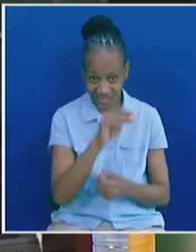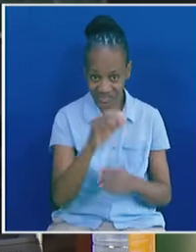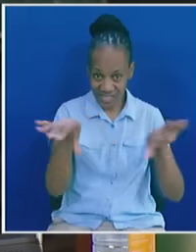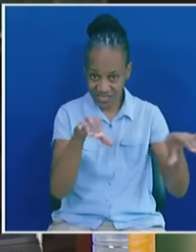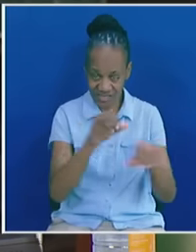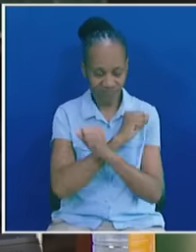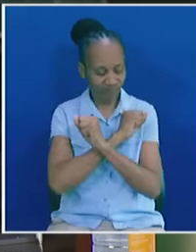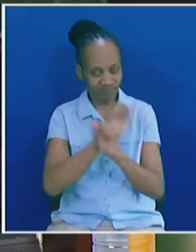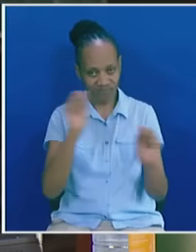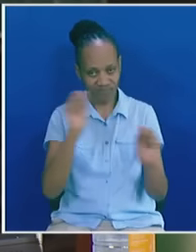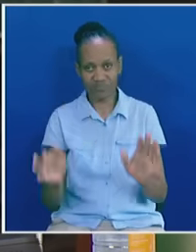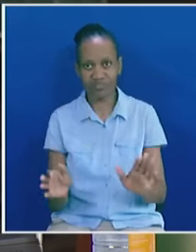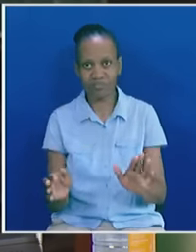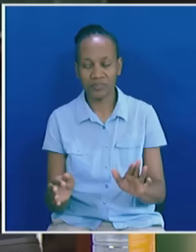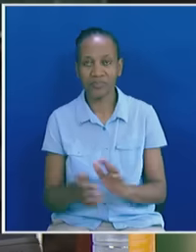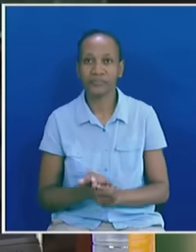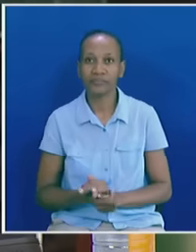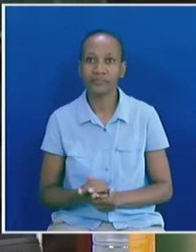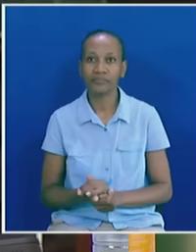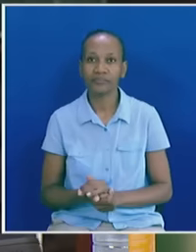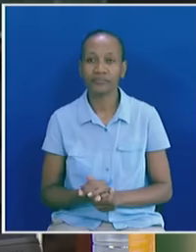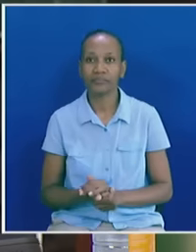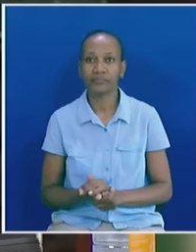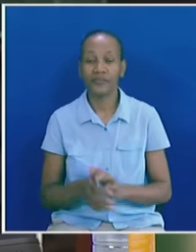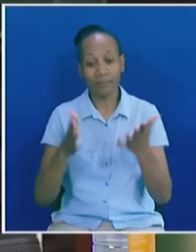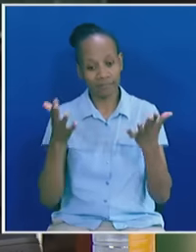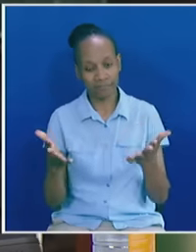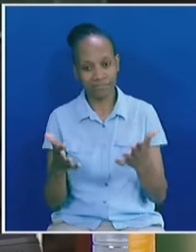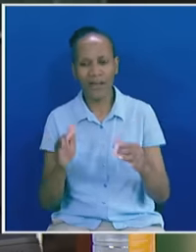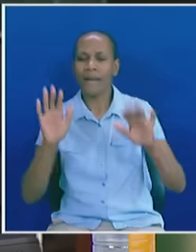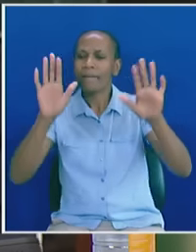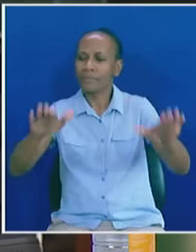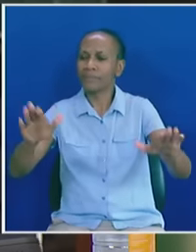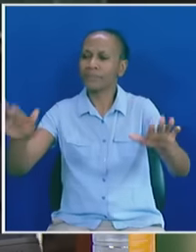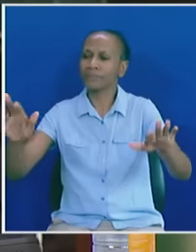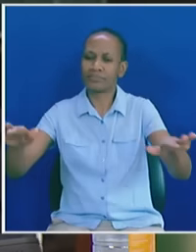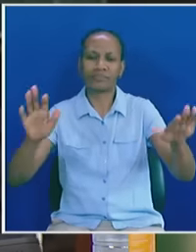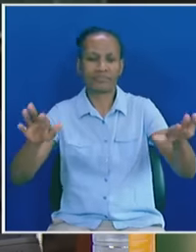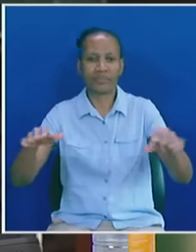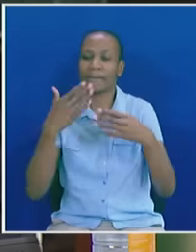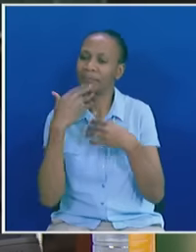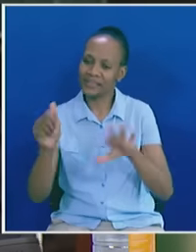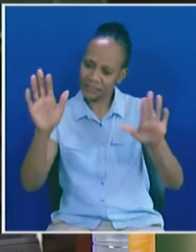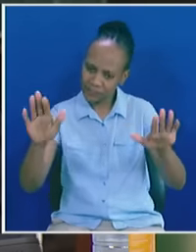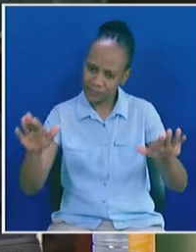important position in the appointment process. However, this is not the Honourable only members, abysmal failure. please don't drown the